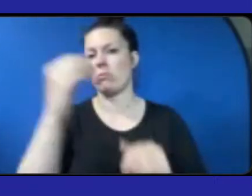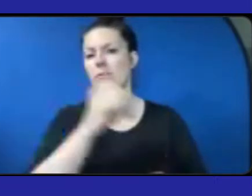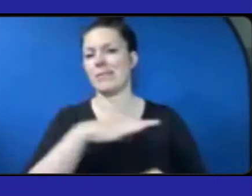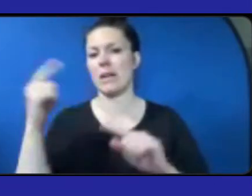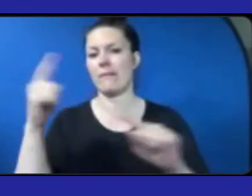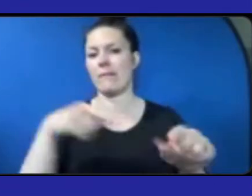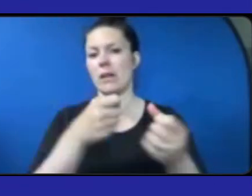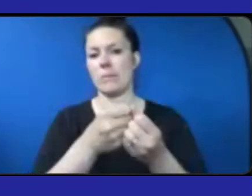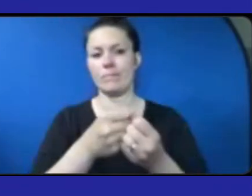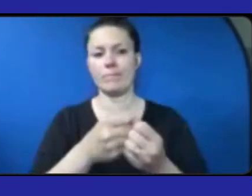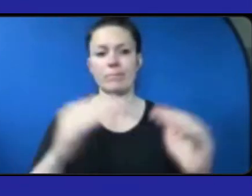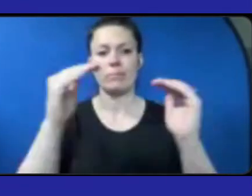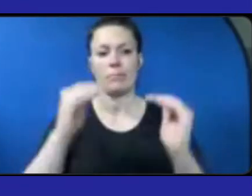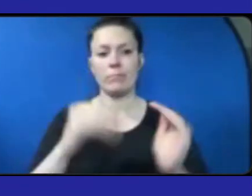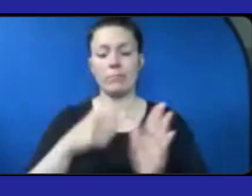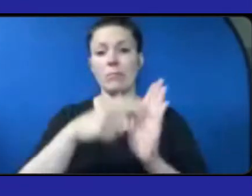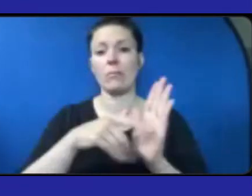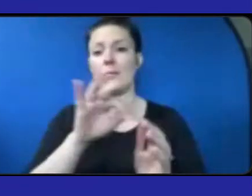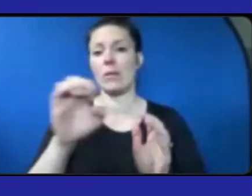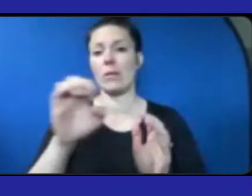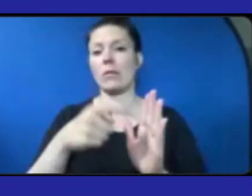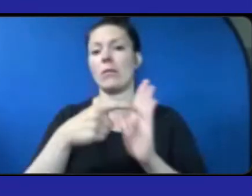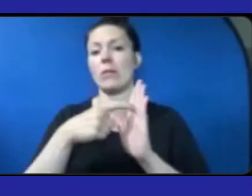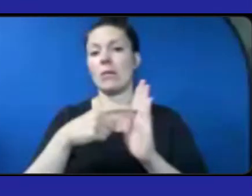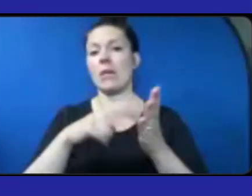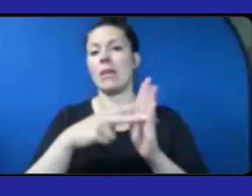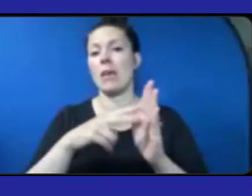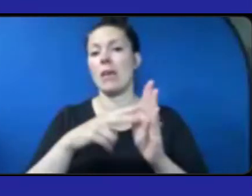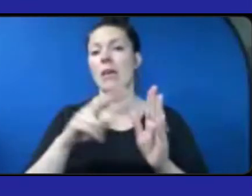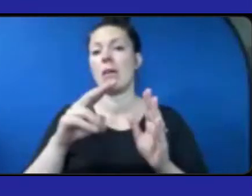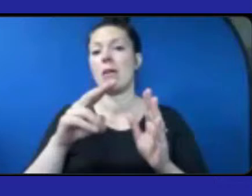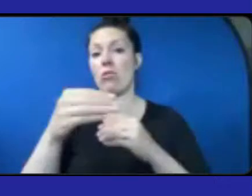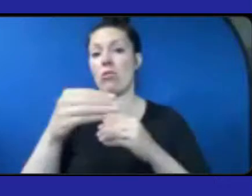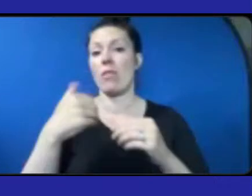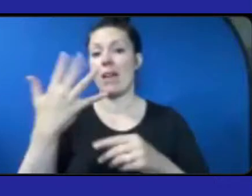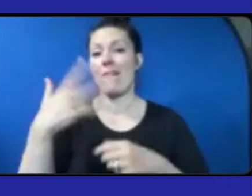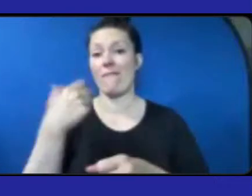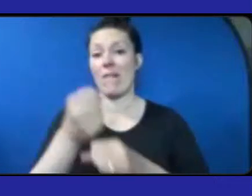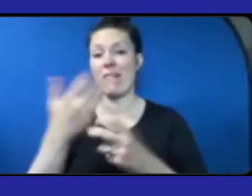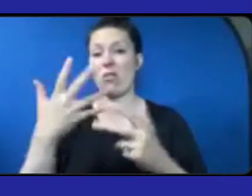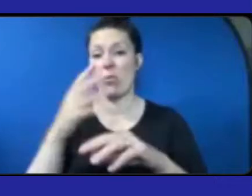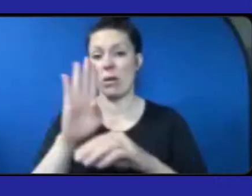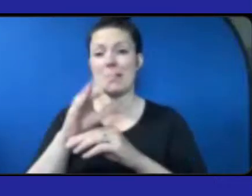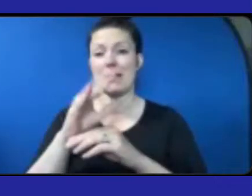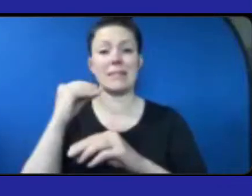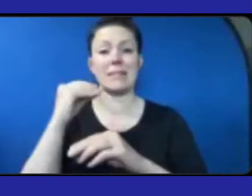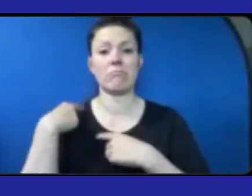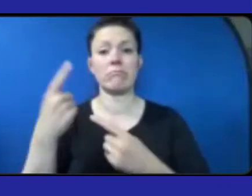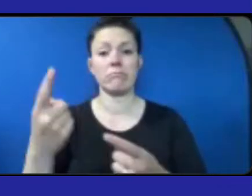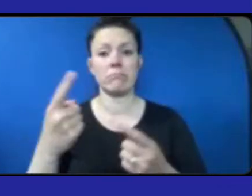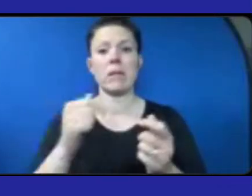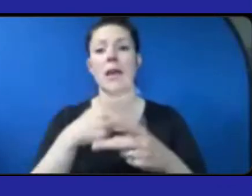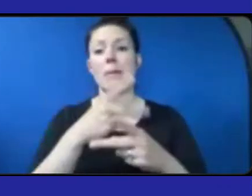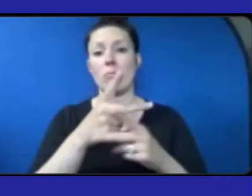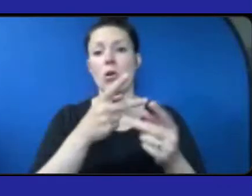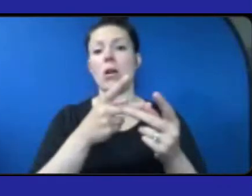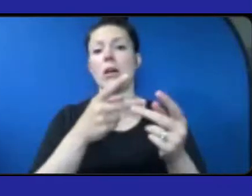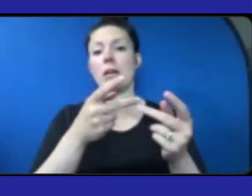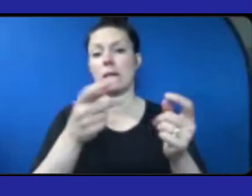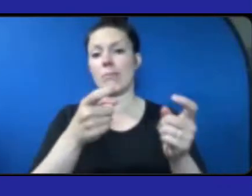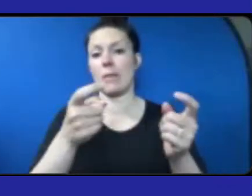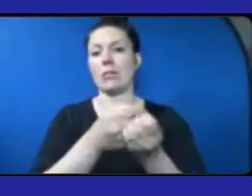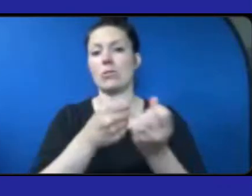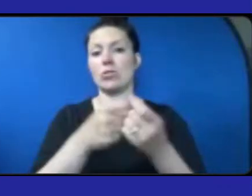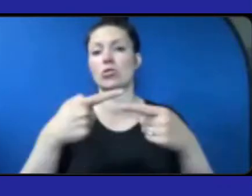RFP criteria, we were looking for firms that had 5 years in business and experience deploying project management support in an